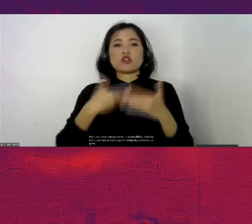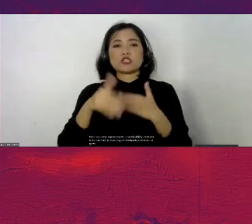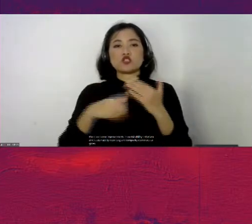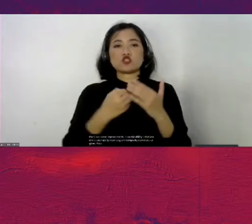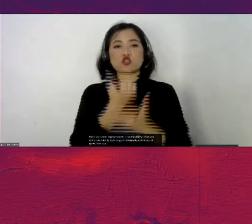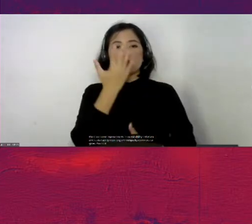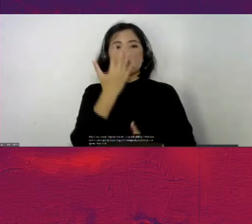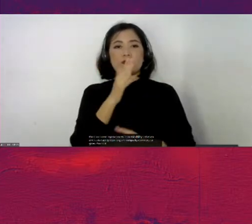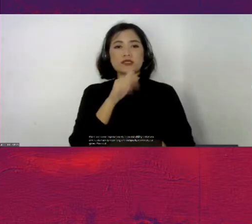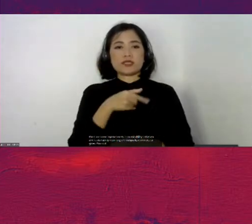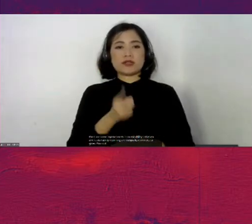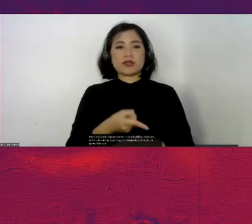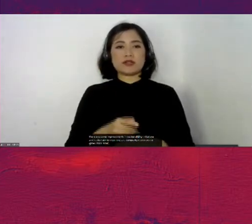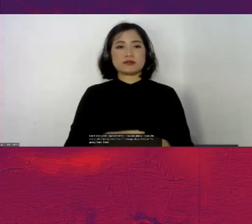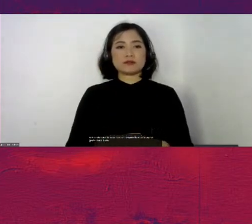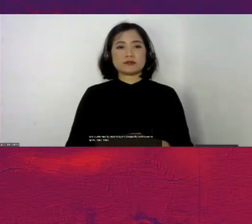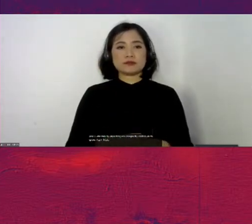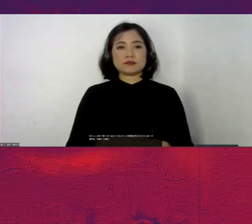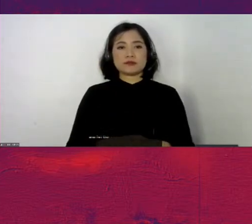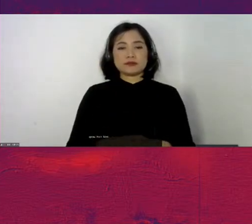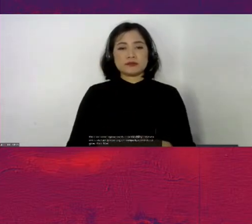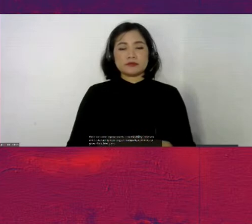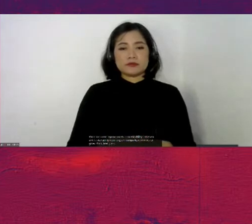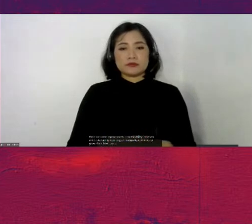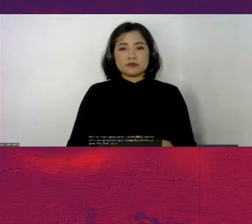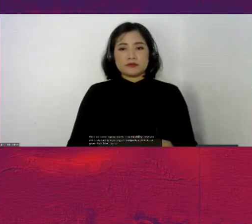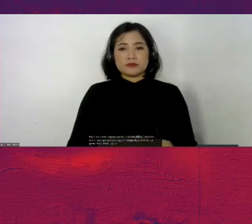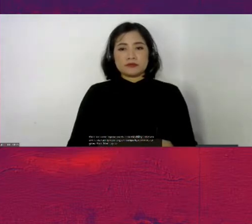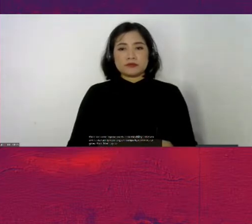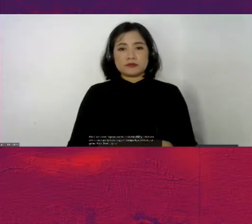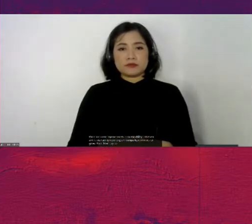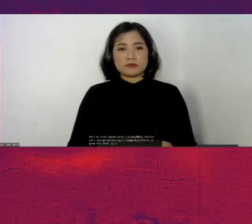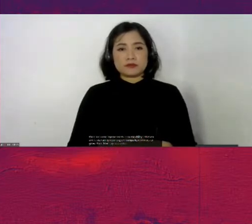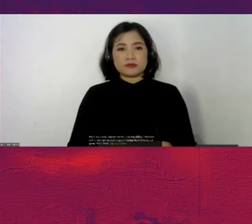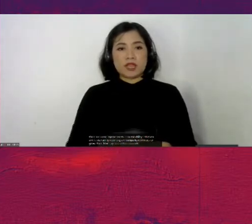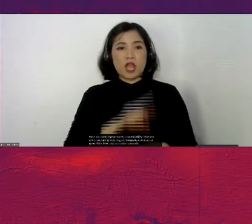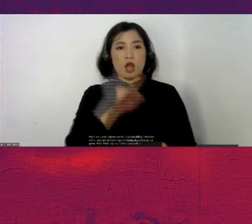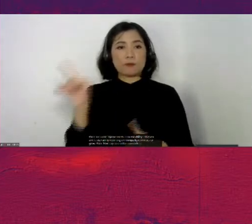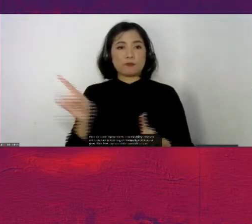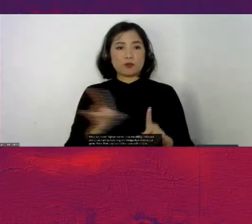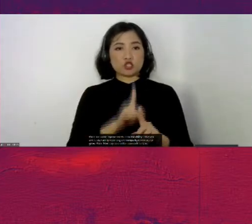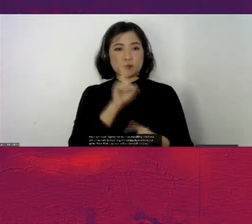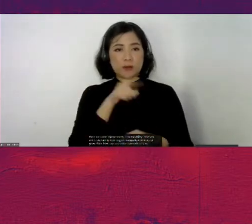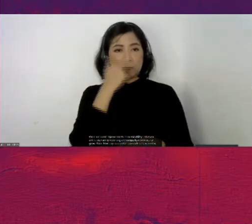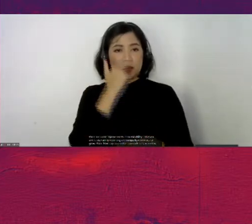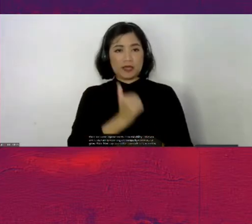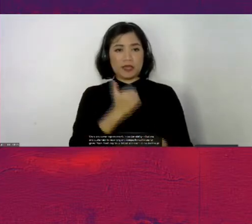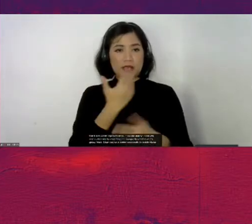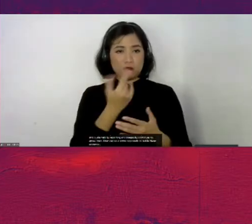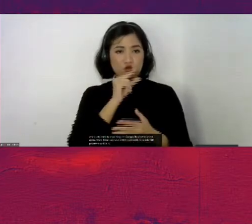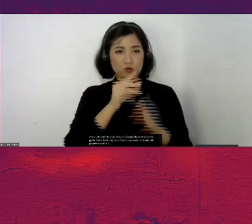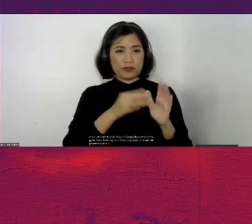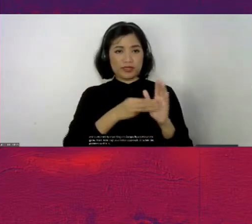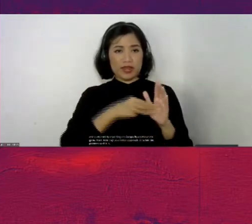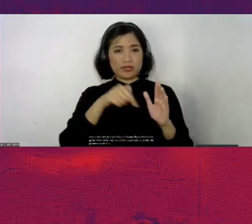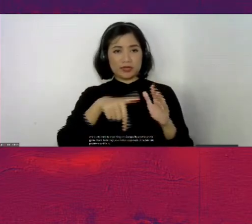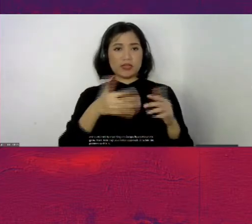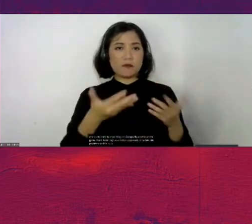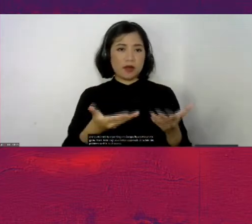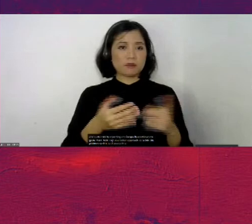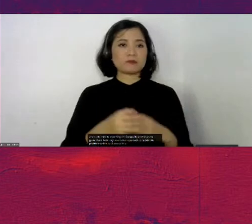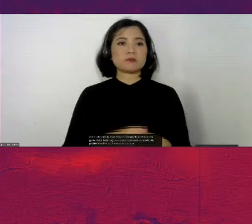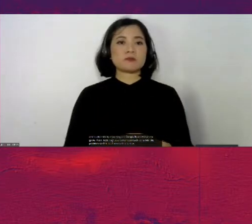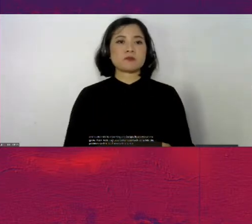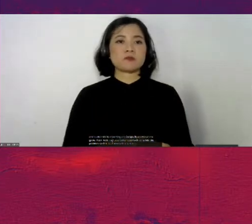next. Okay, so a better approach to tackle this problem. So this is, of course, this is not